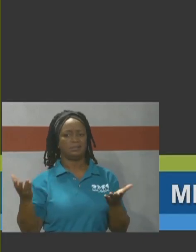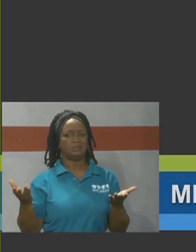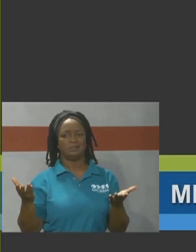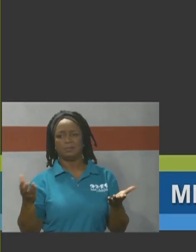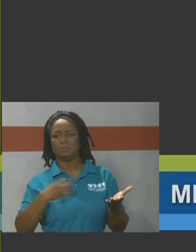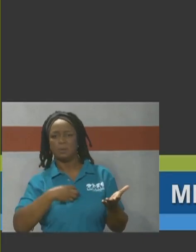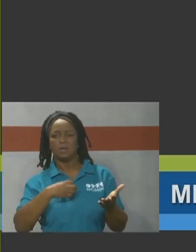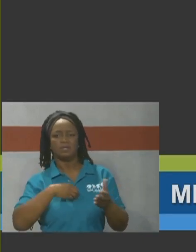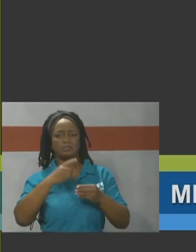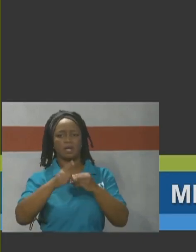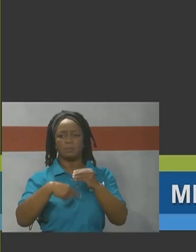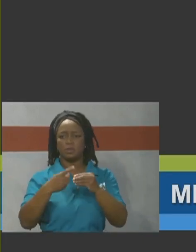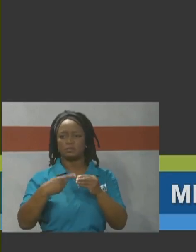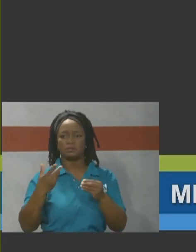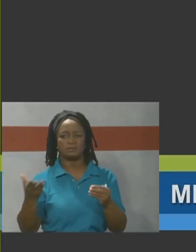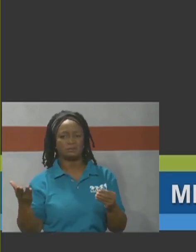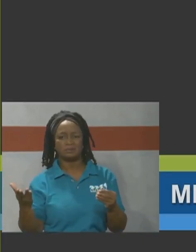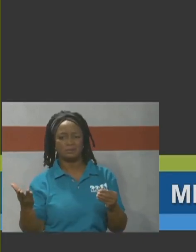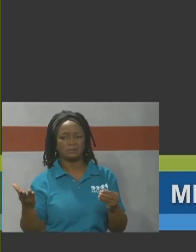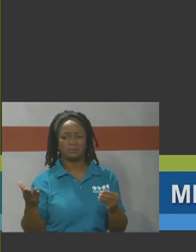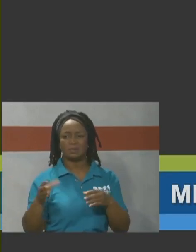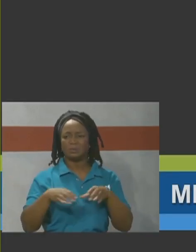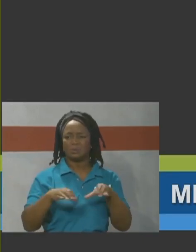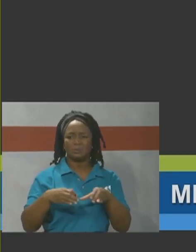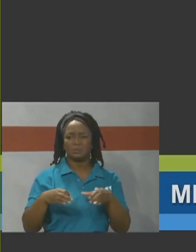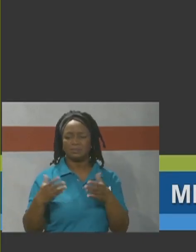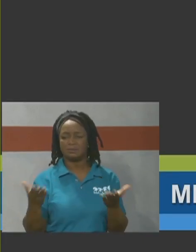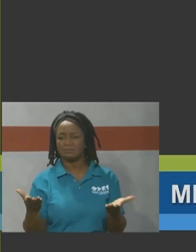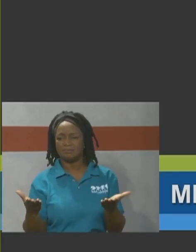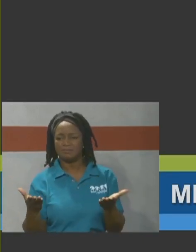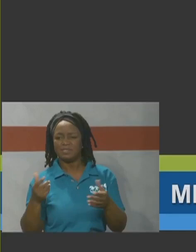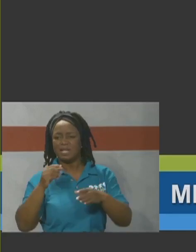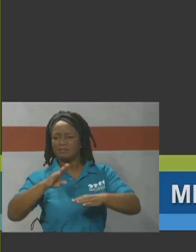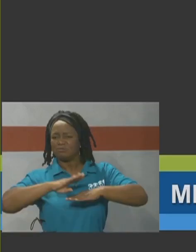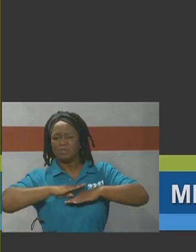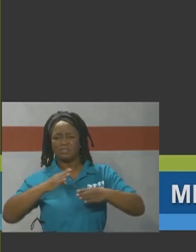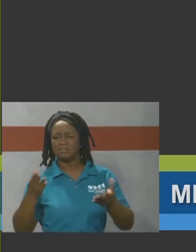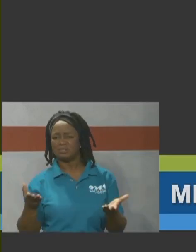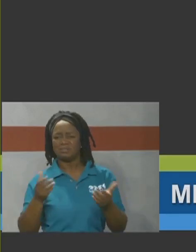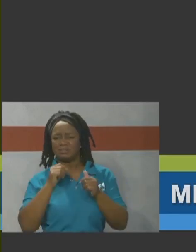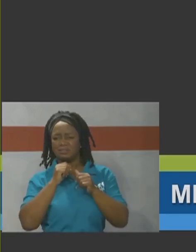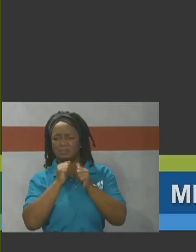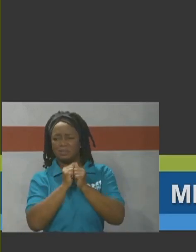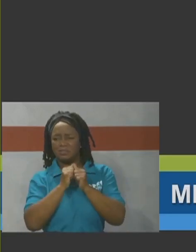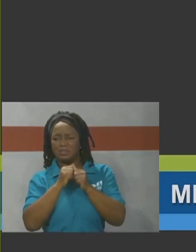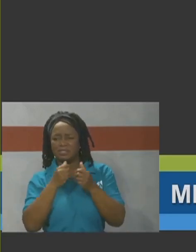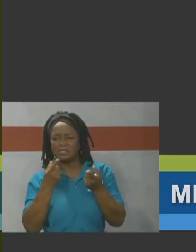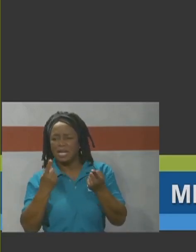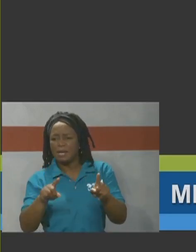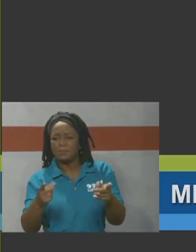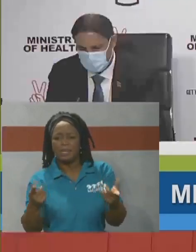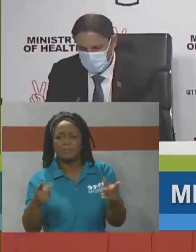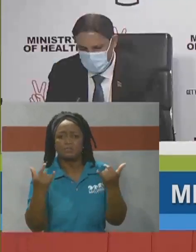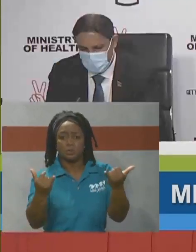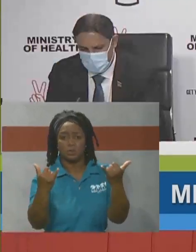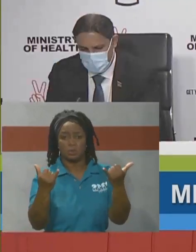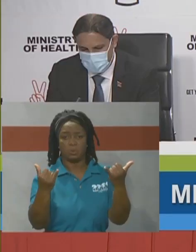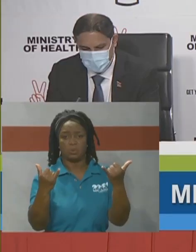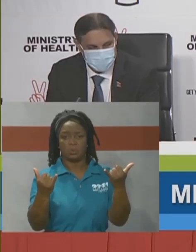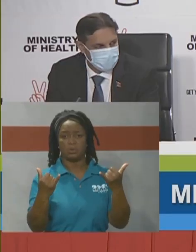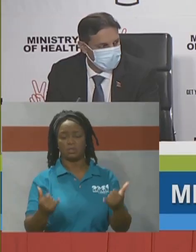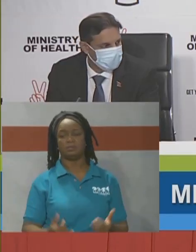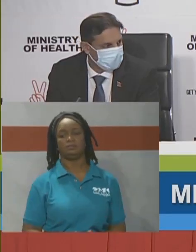and seemingly not being satisfied with the recommendations being advanced from the committee. Thanks. Thank you. So I'll